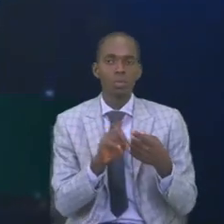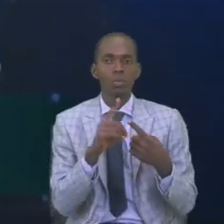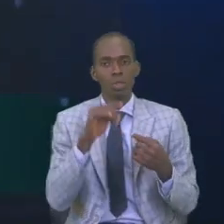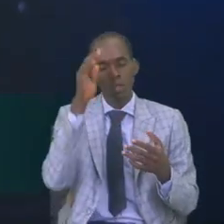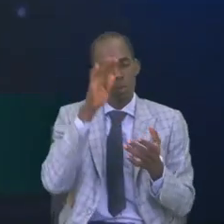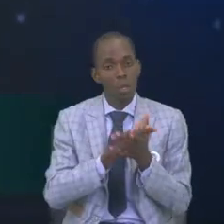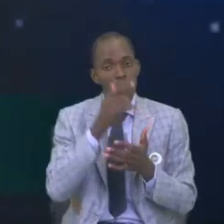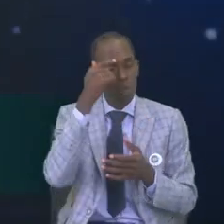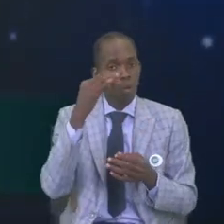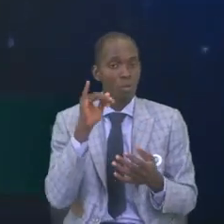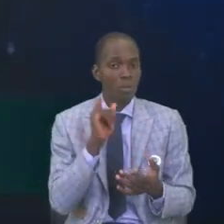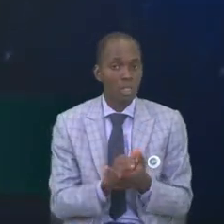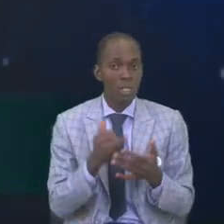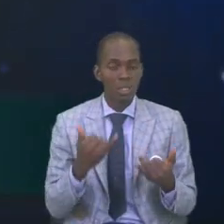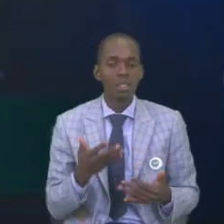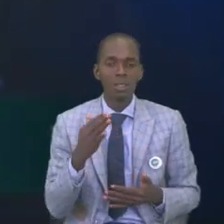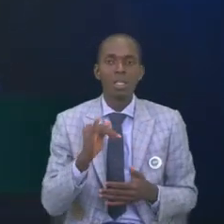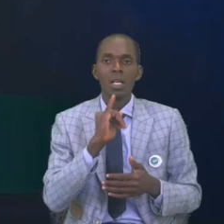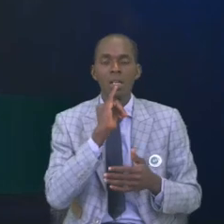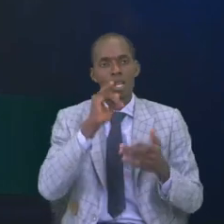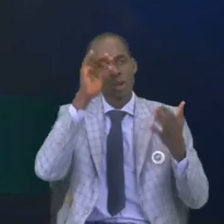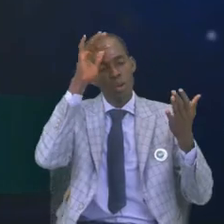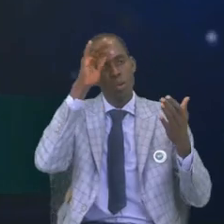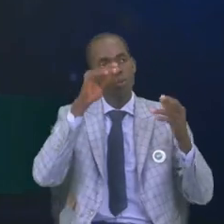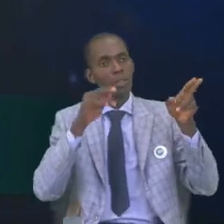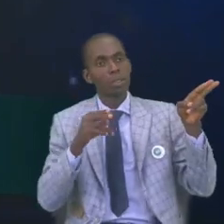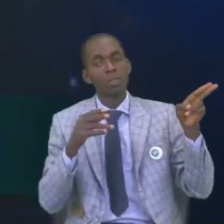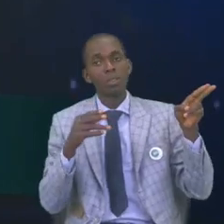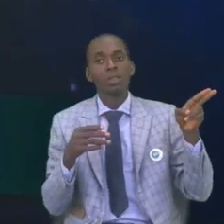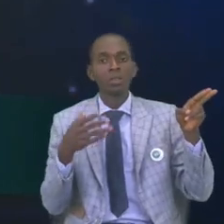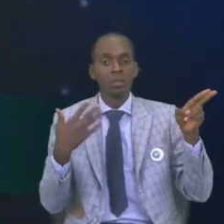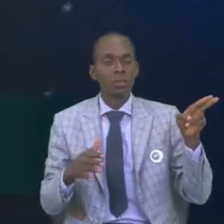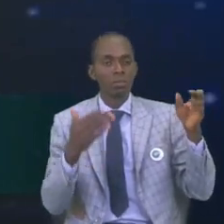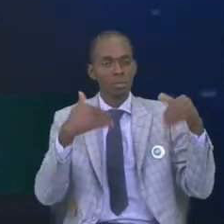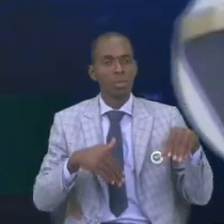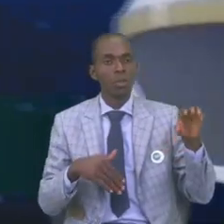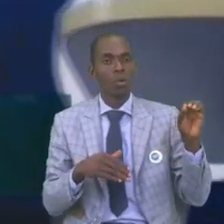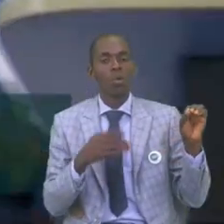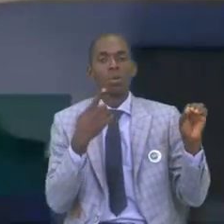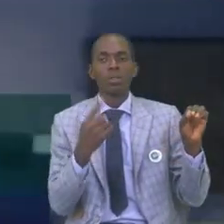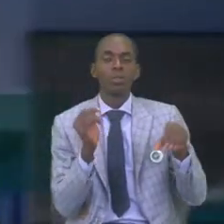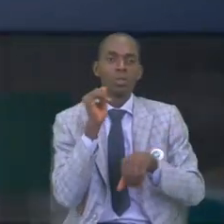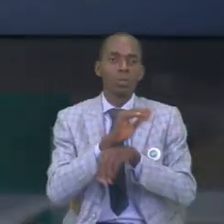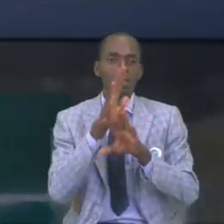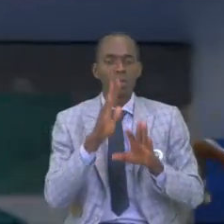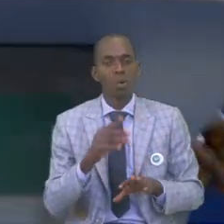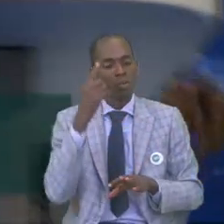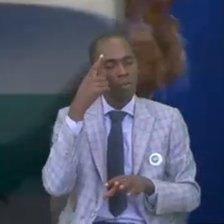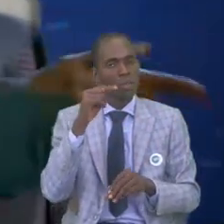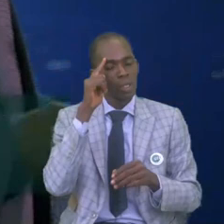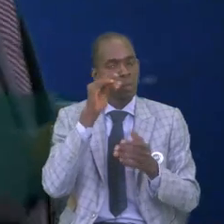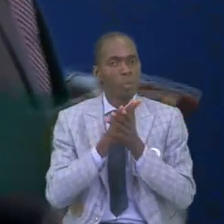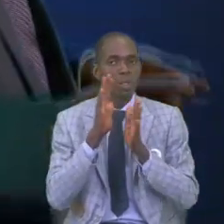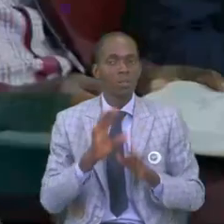now, there is hope. And then, O is the overcomer for the believer. Christ said,